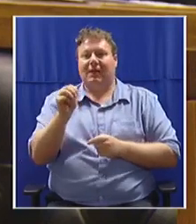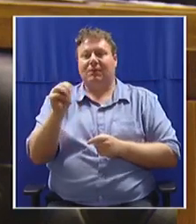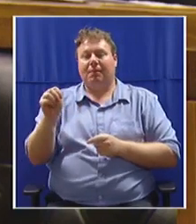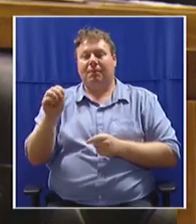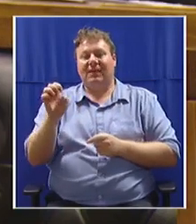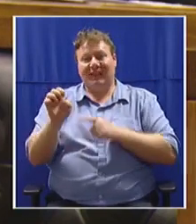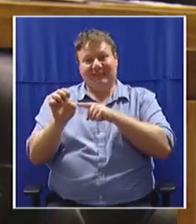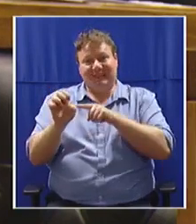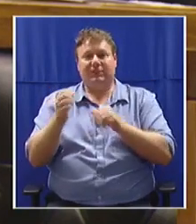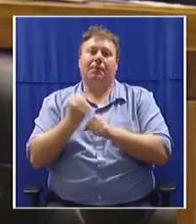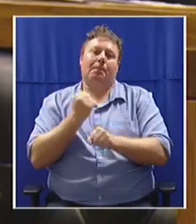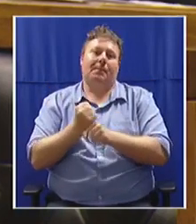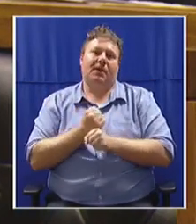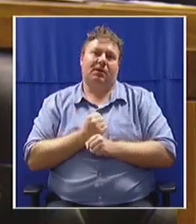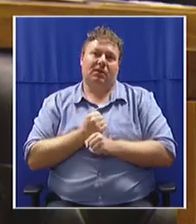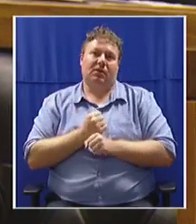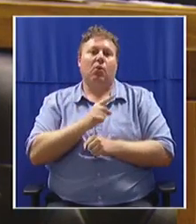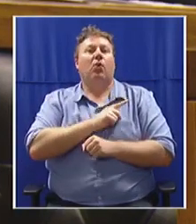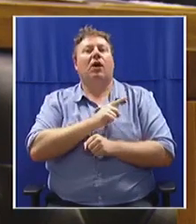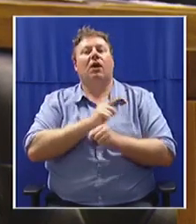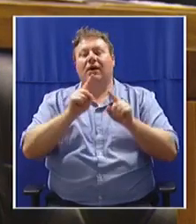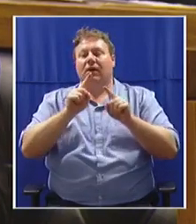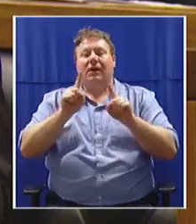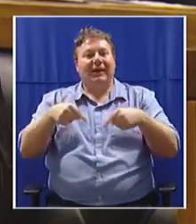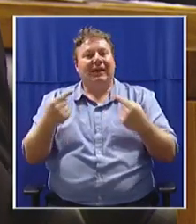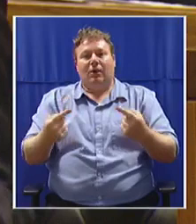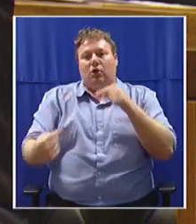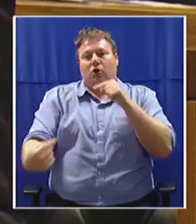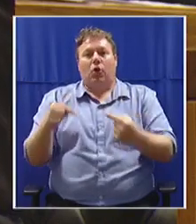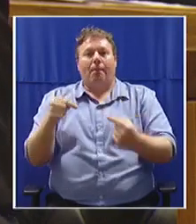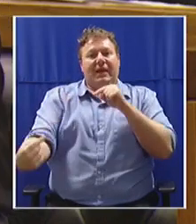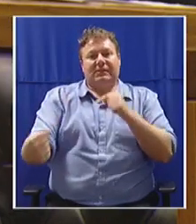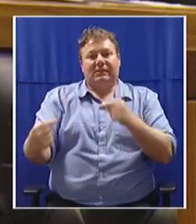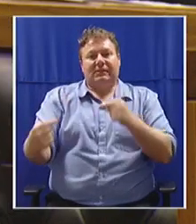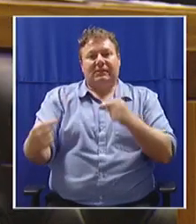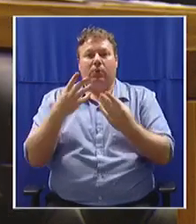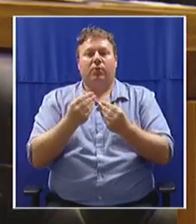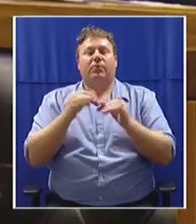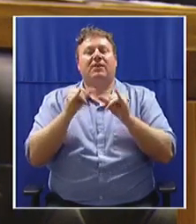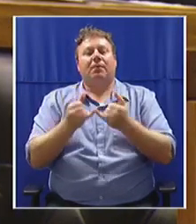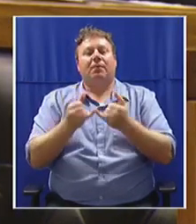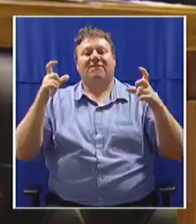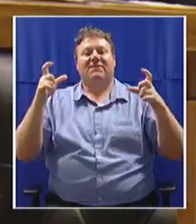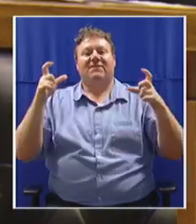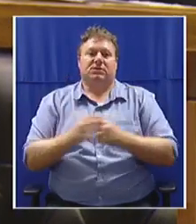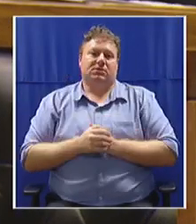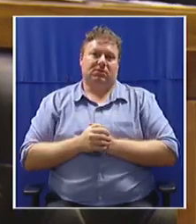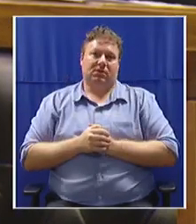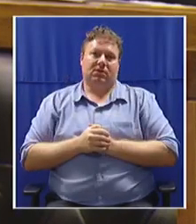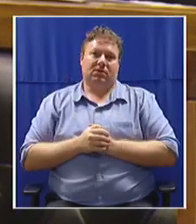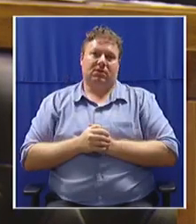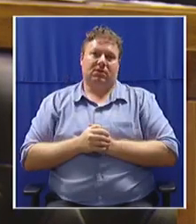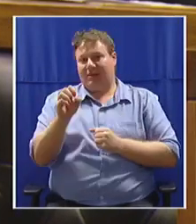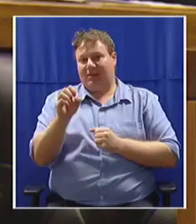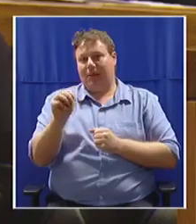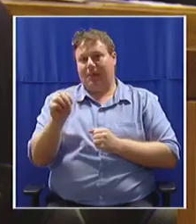SMMEs, because they can't compete evenly with those big companies. There are SMMEs that are